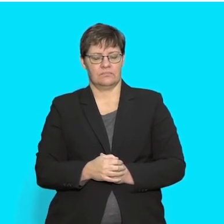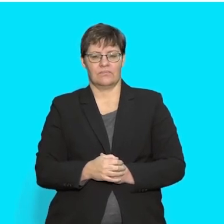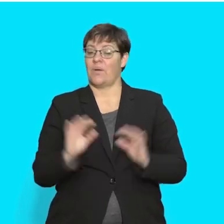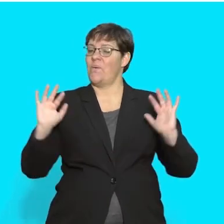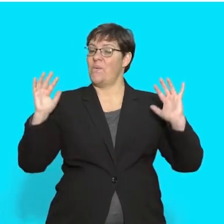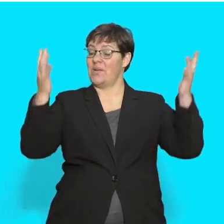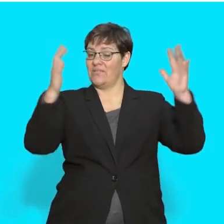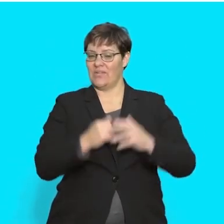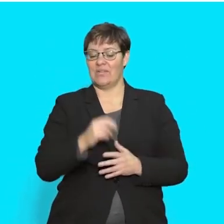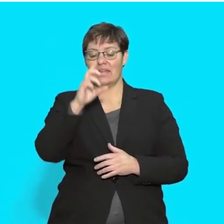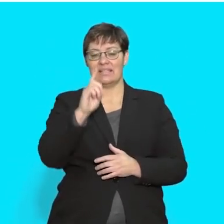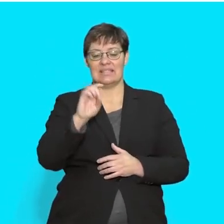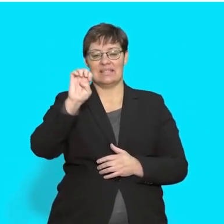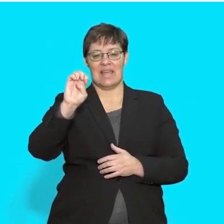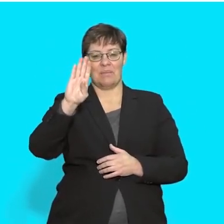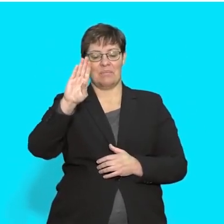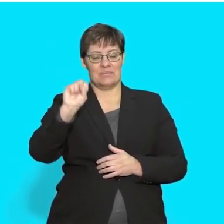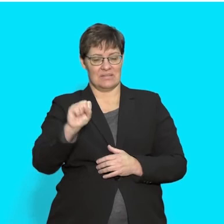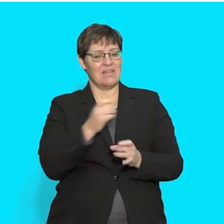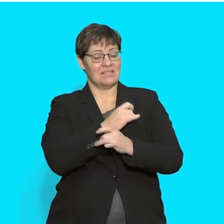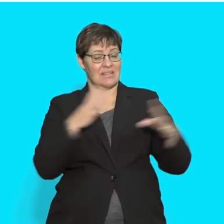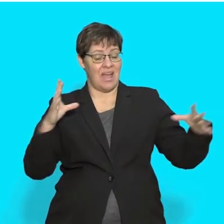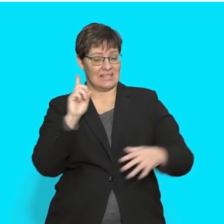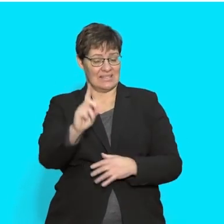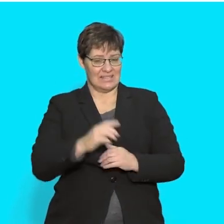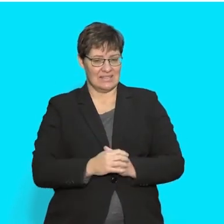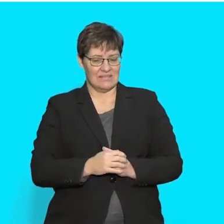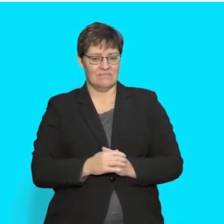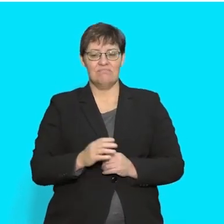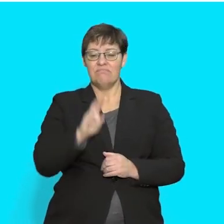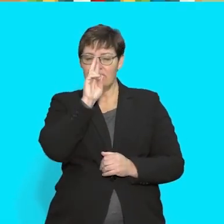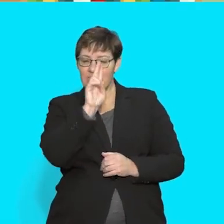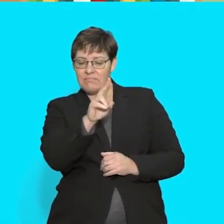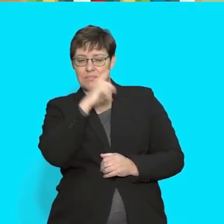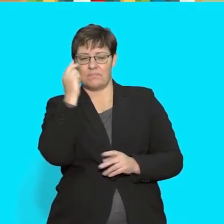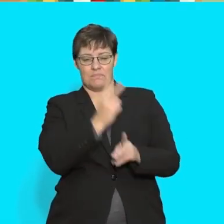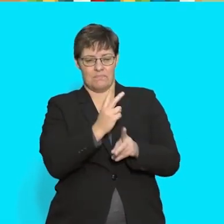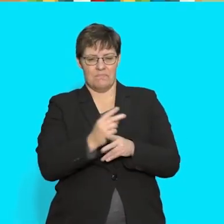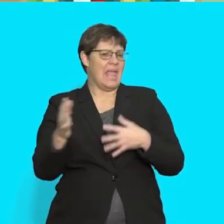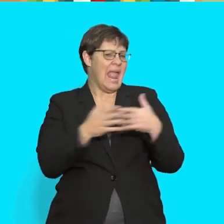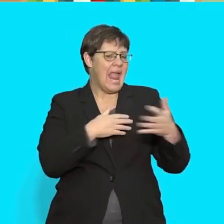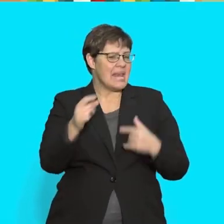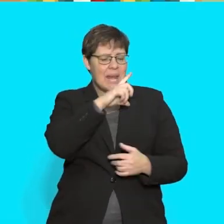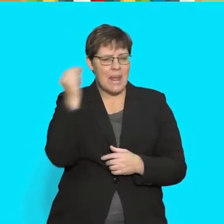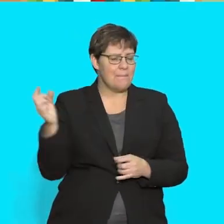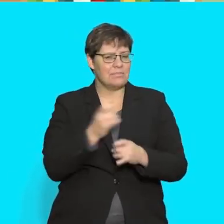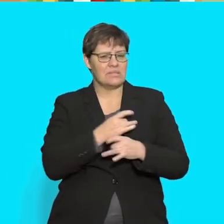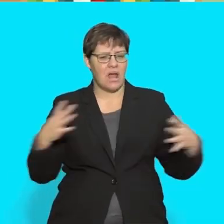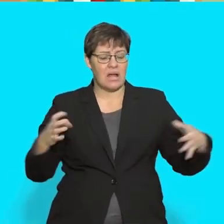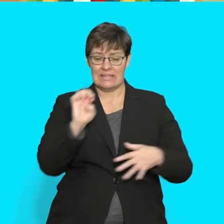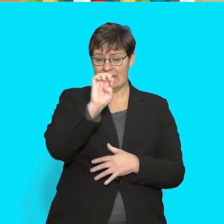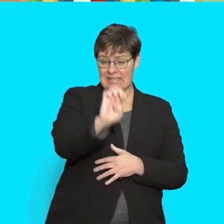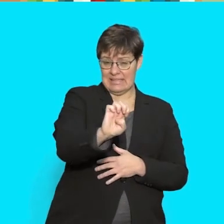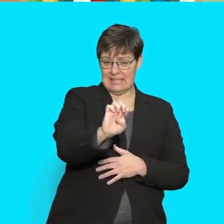Wonderful! Debs begins with D. Look at the names again. Are there any names beginning with E,